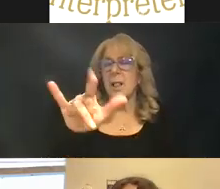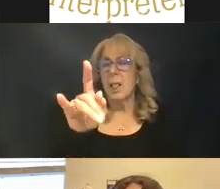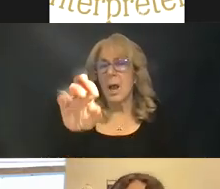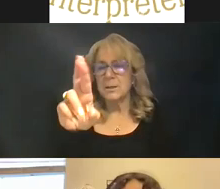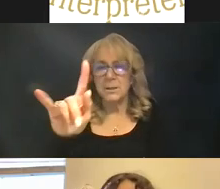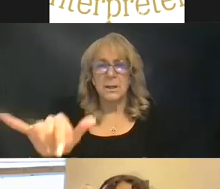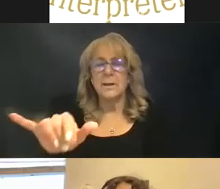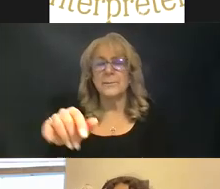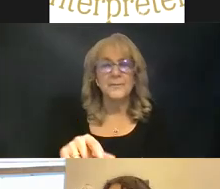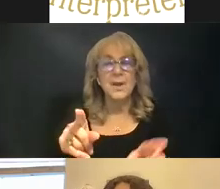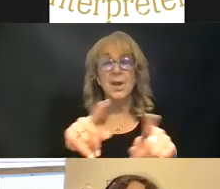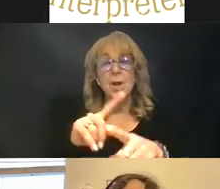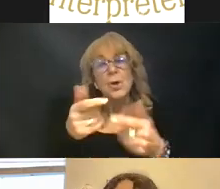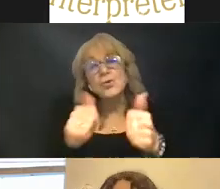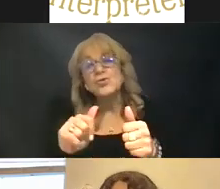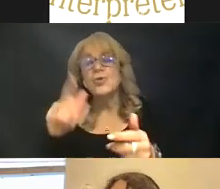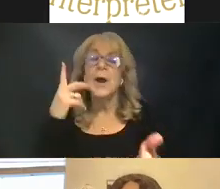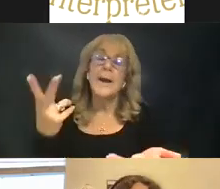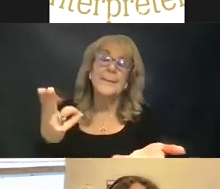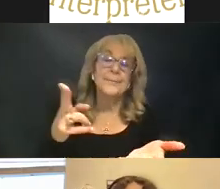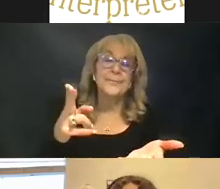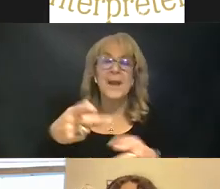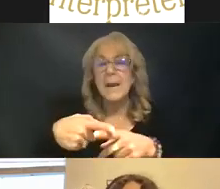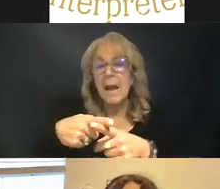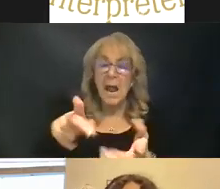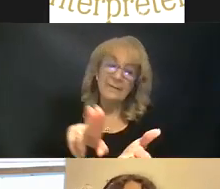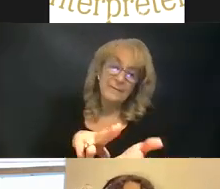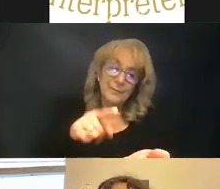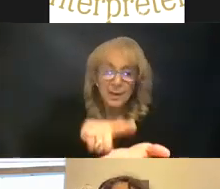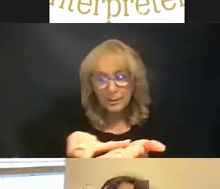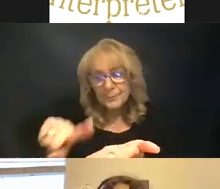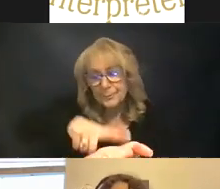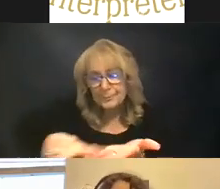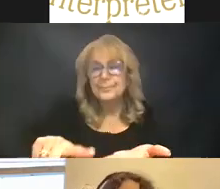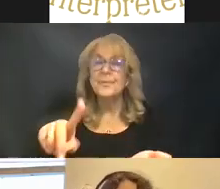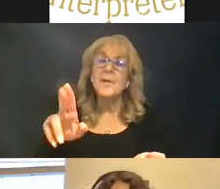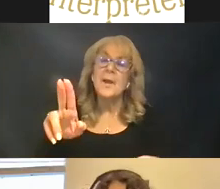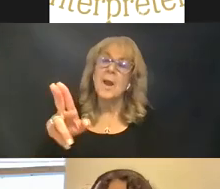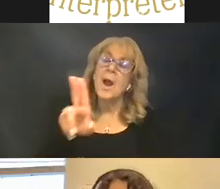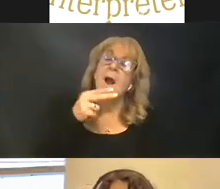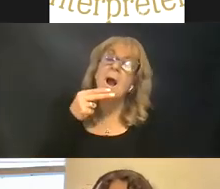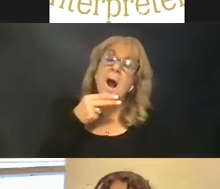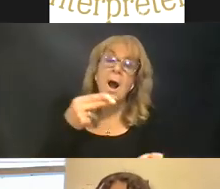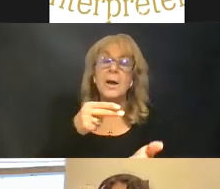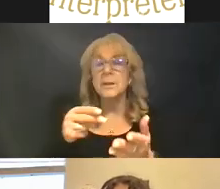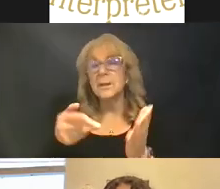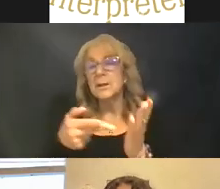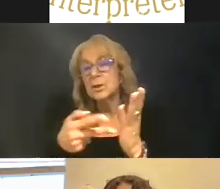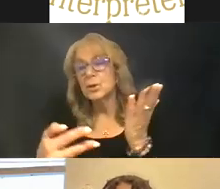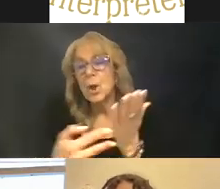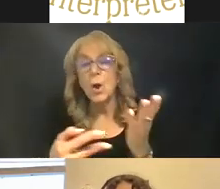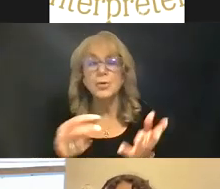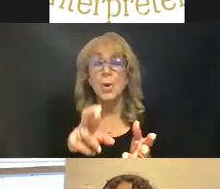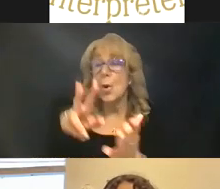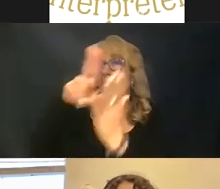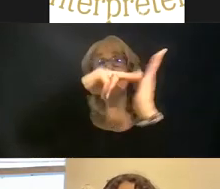to use a knife to spread, let's say, honey on toast or ketchup on hamburger, or while even you're painting on a canvas. You're